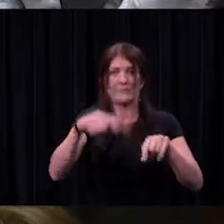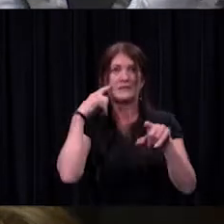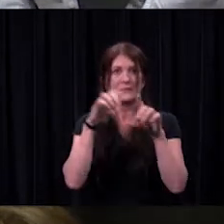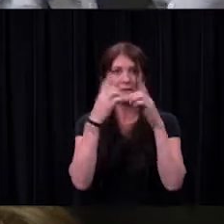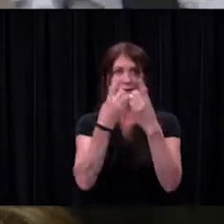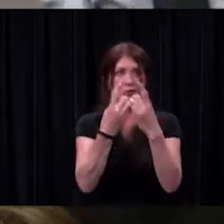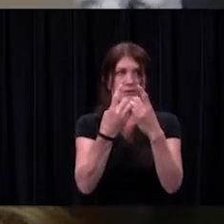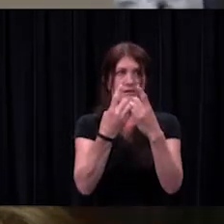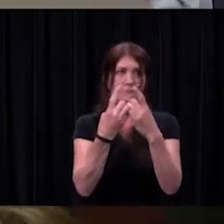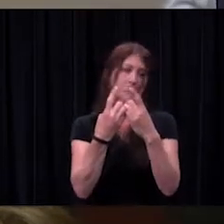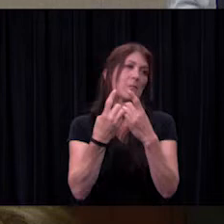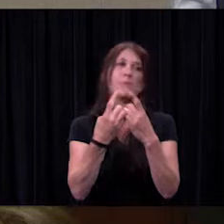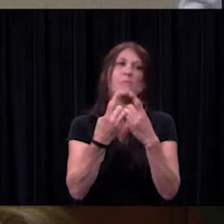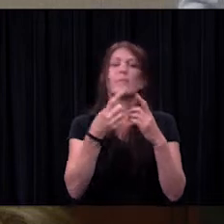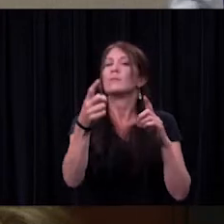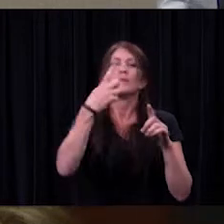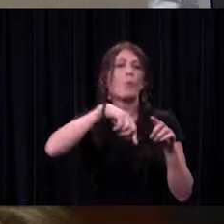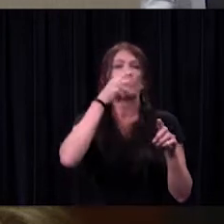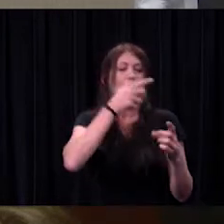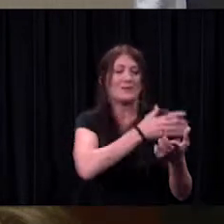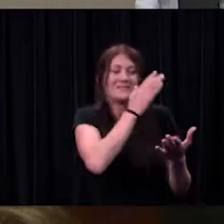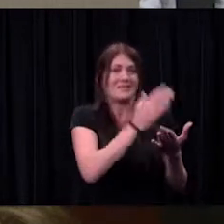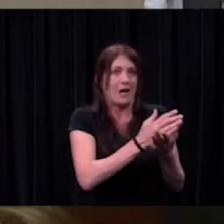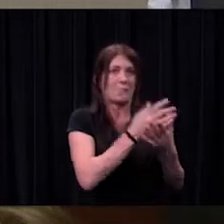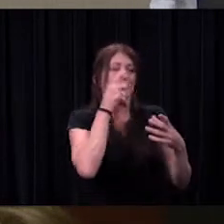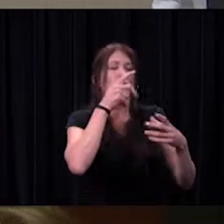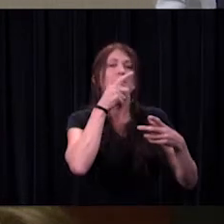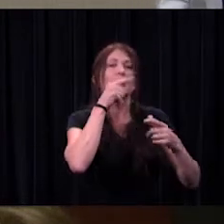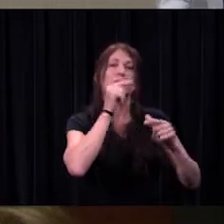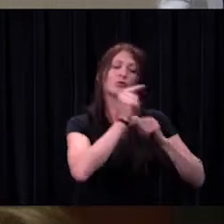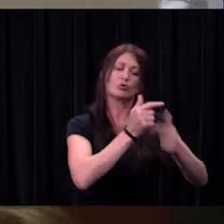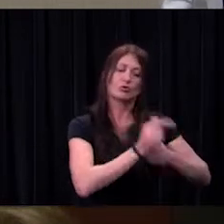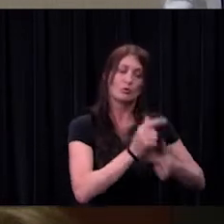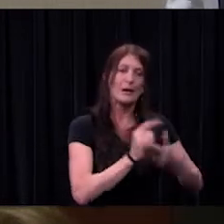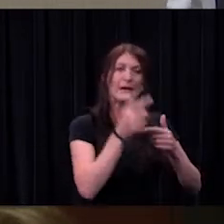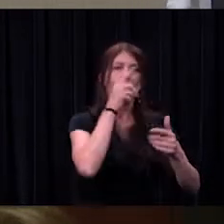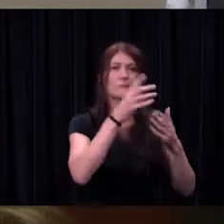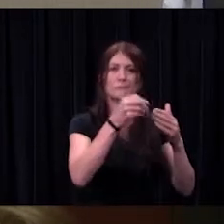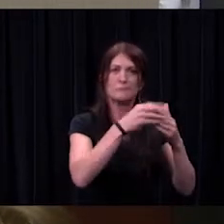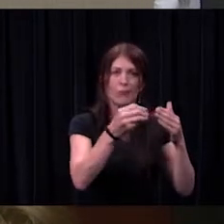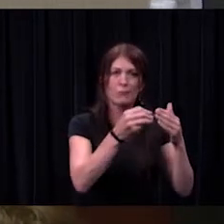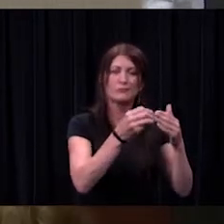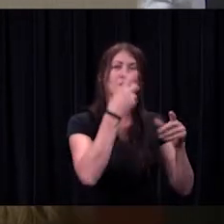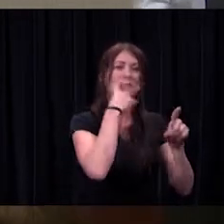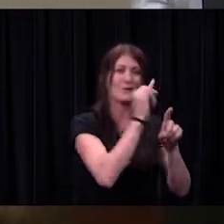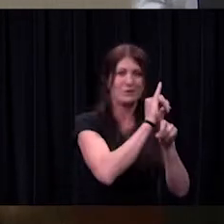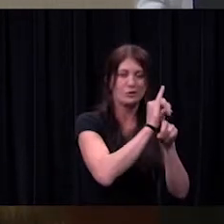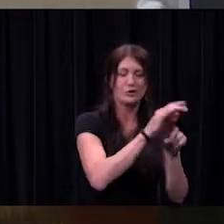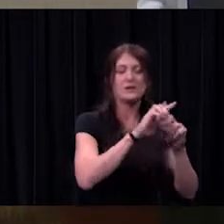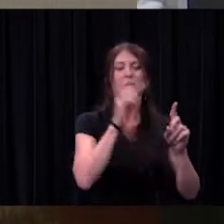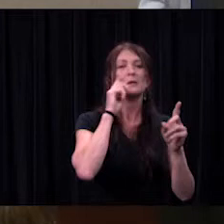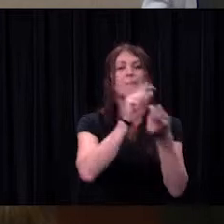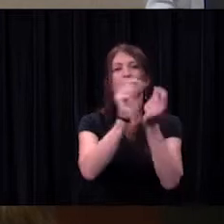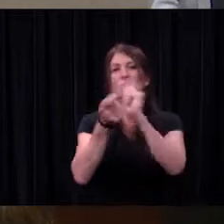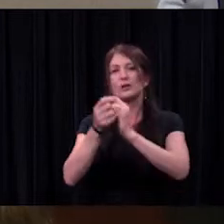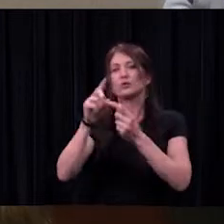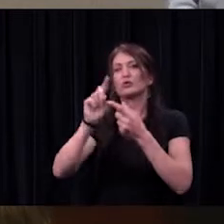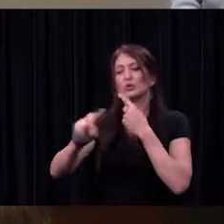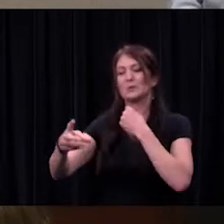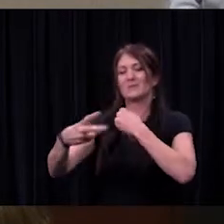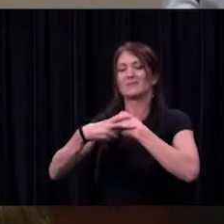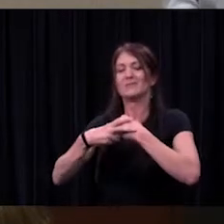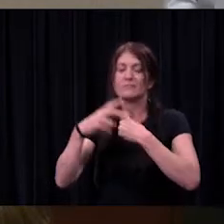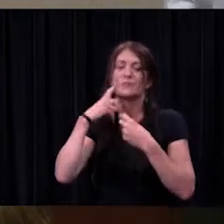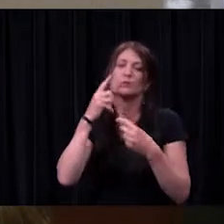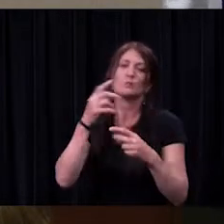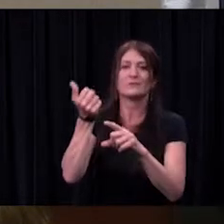trading dollars with the insurance companies to much more of a high deductible or self-insured retention programs so that the